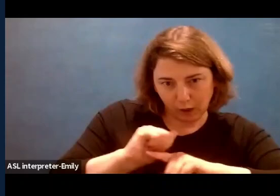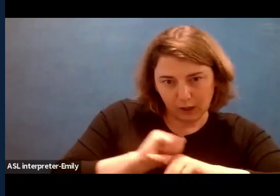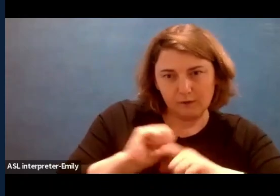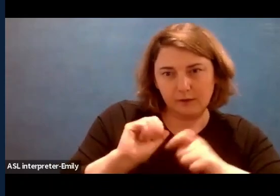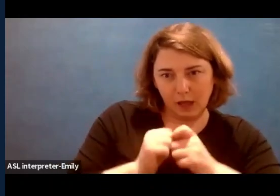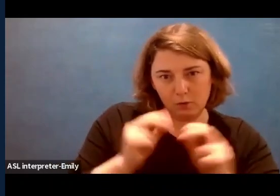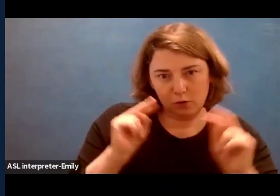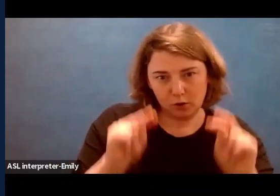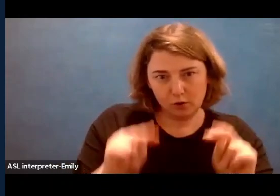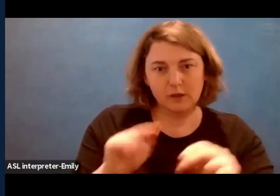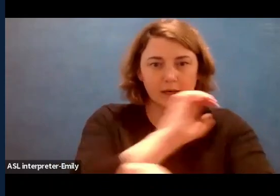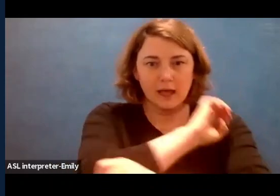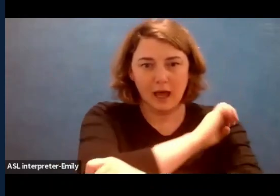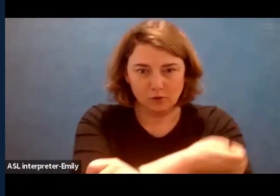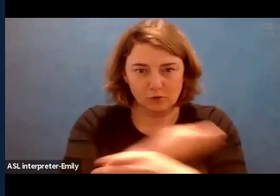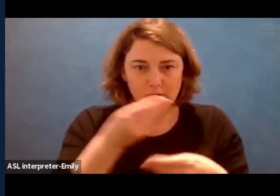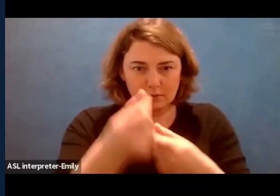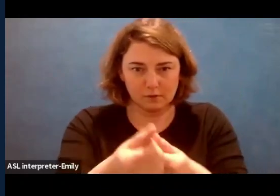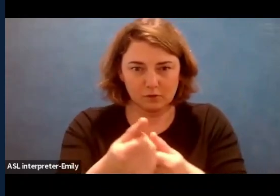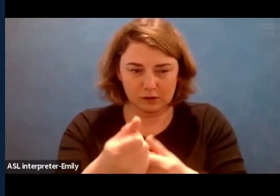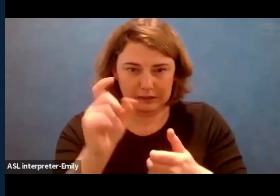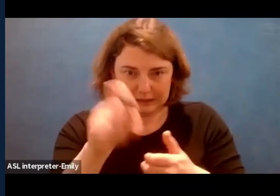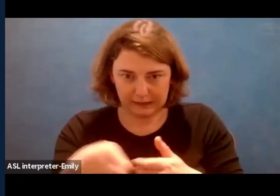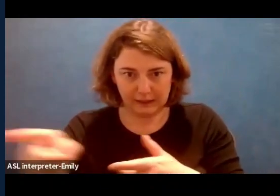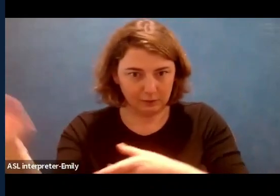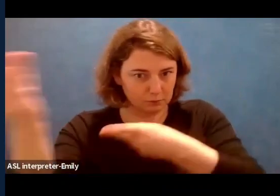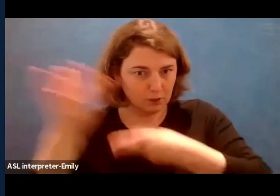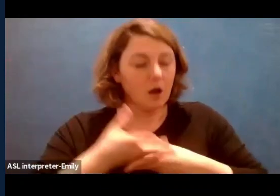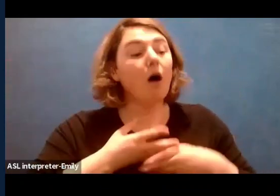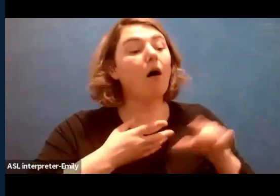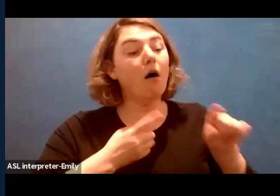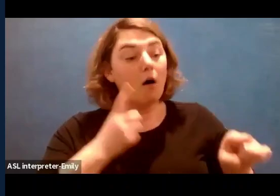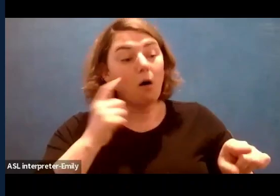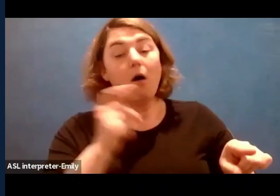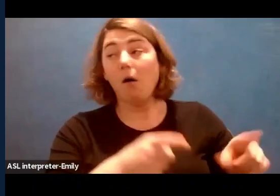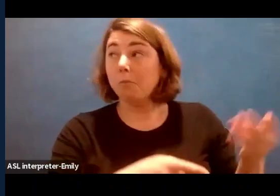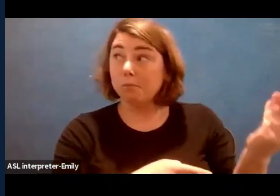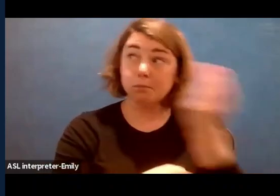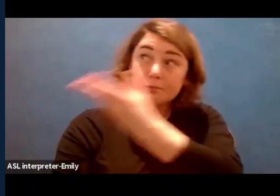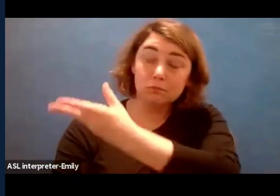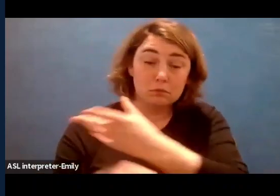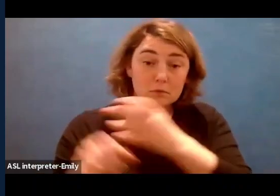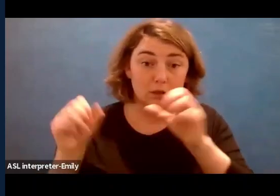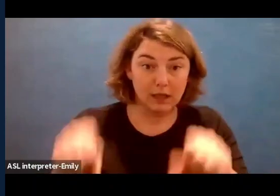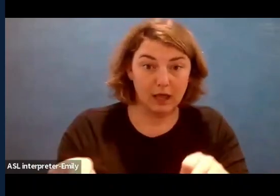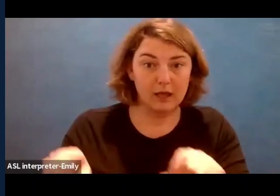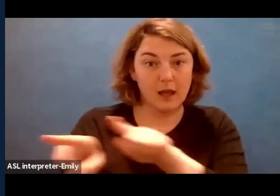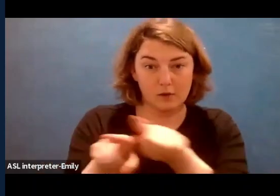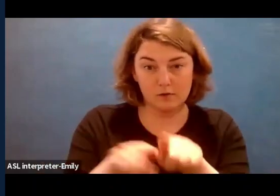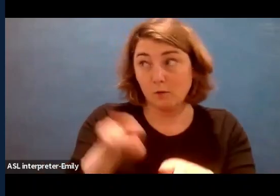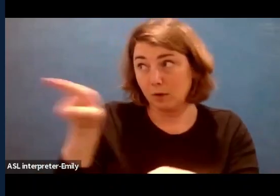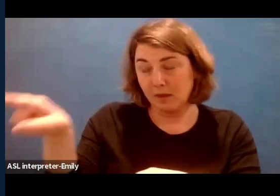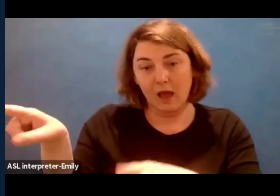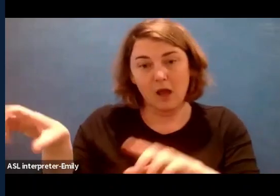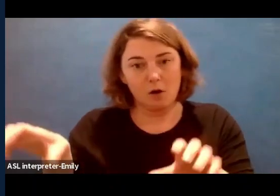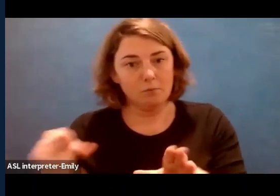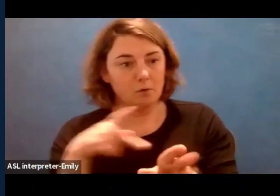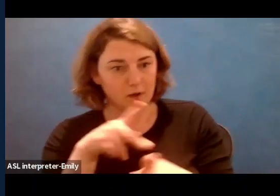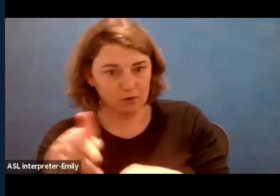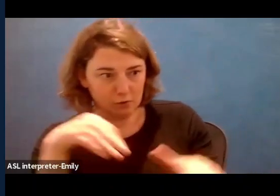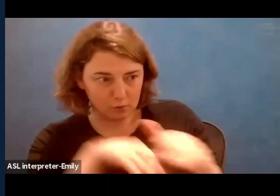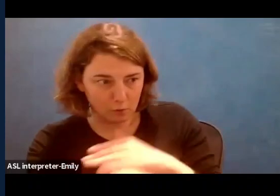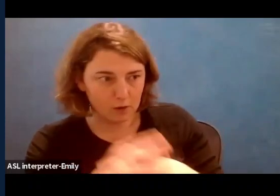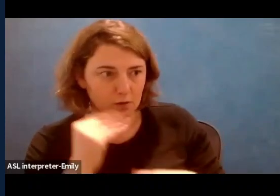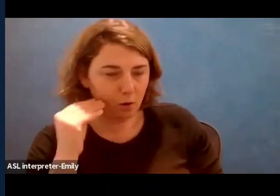looking at energy efficiency needs when we would be referring to them. And likewise, when their professionals are going